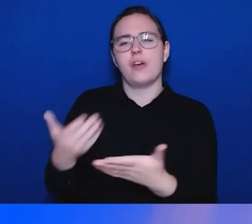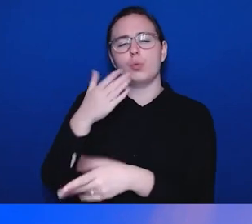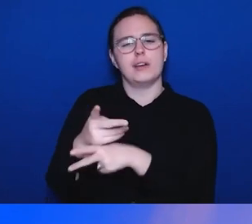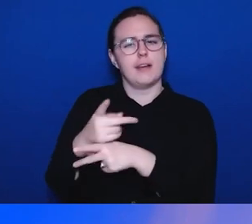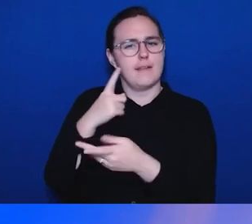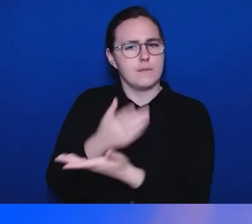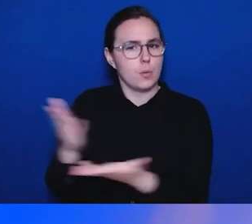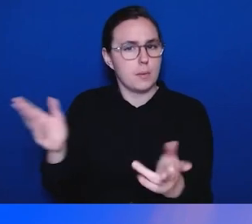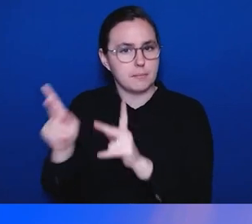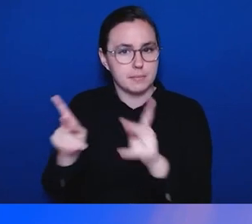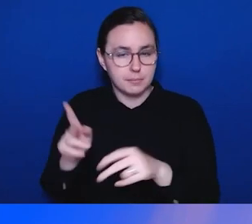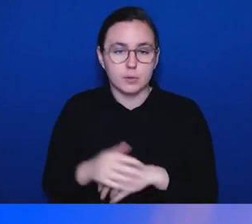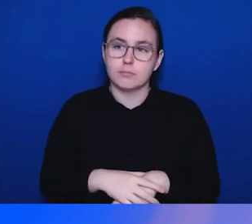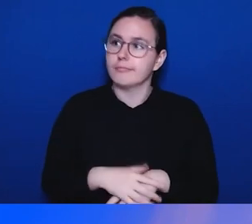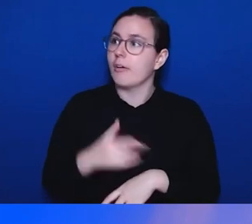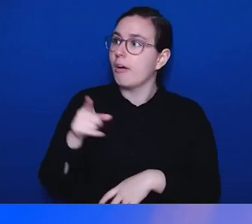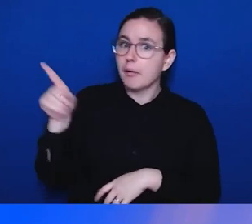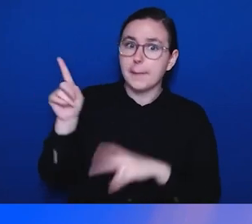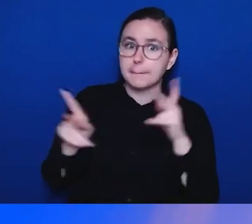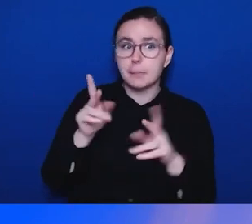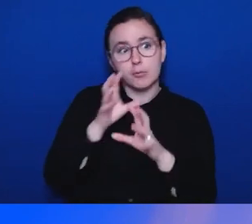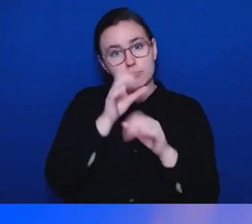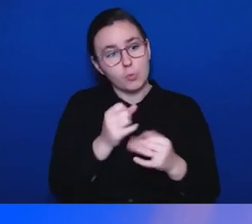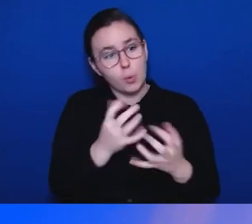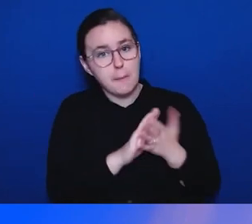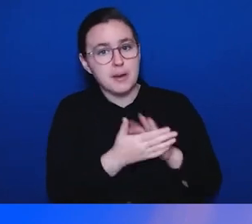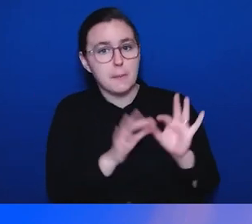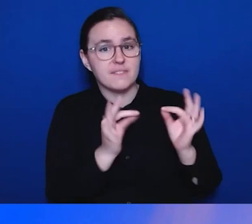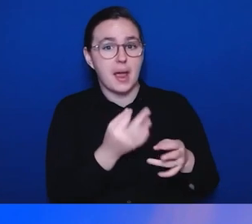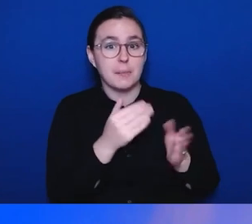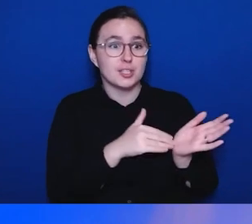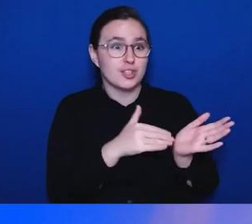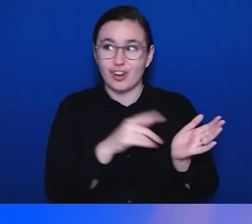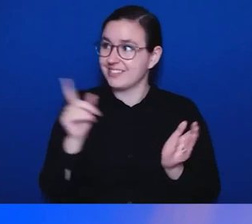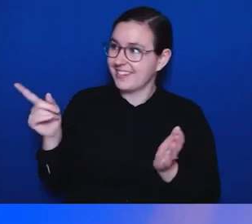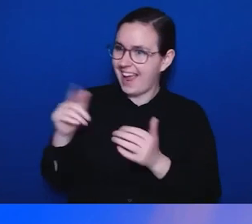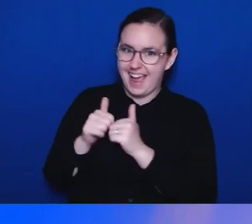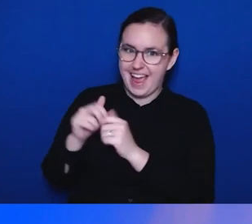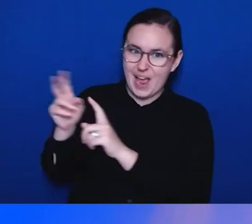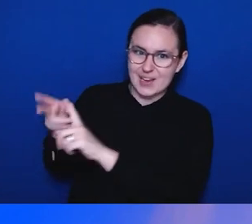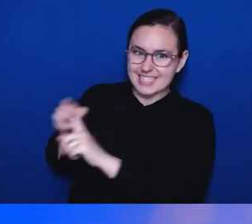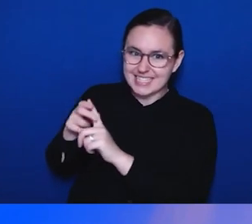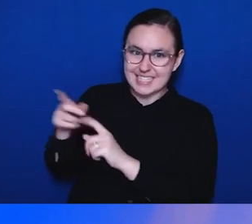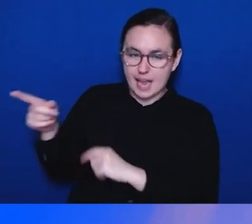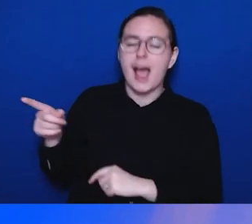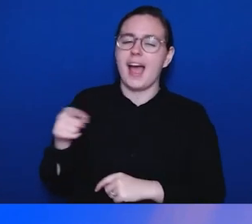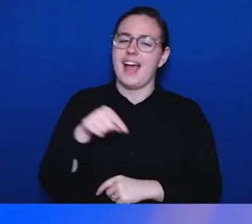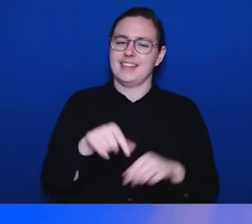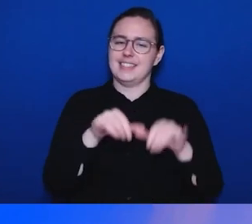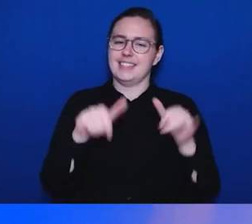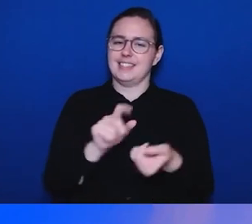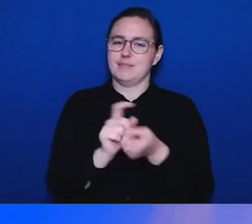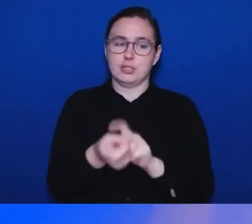delivering the care that families expect. It's one of the most important steps that we can take to attract new doctors to family practice. We're expanding